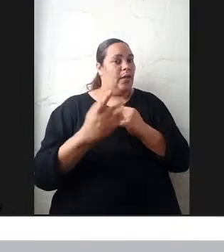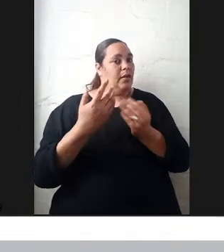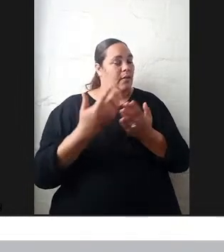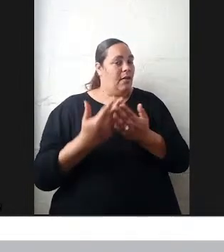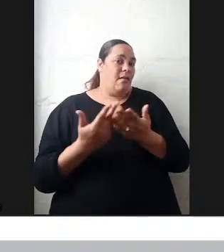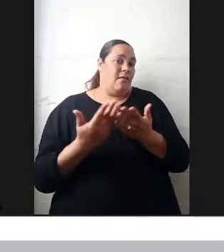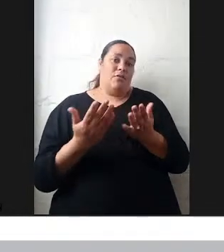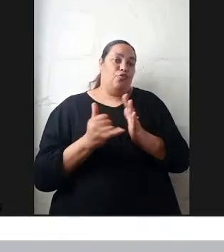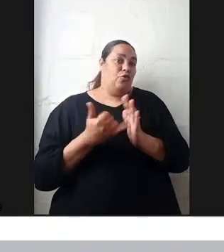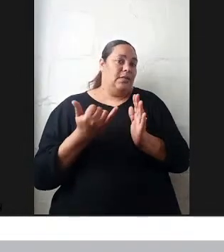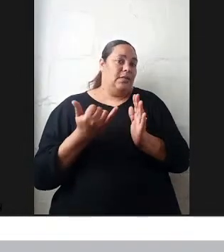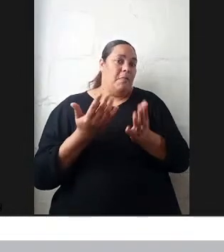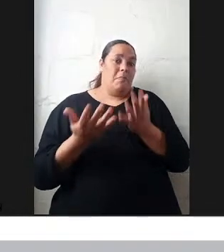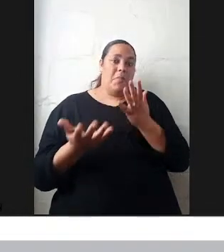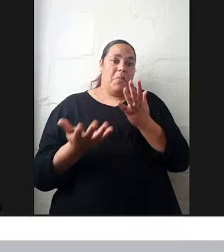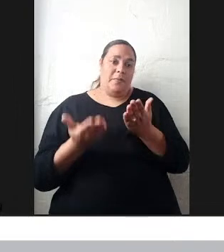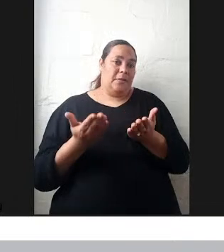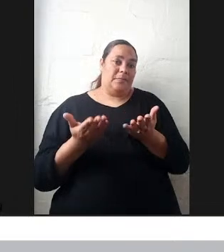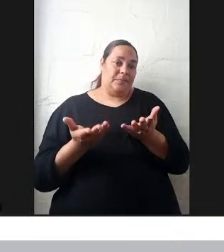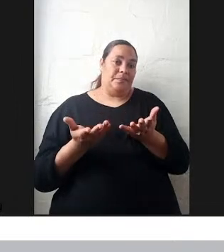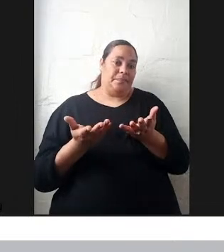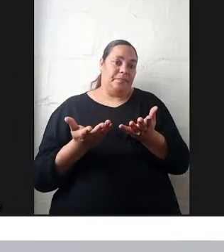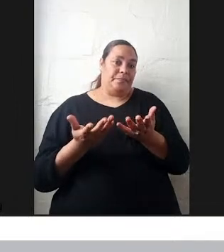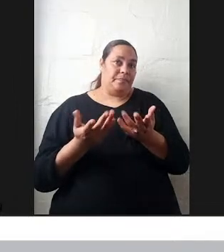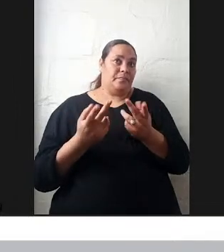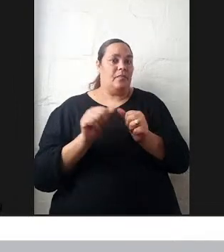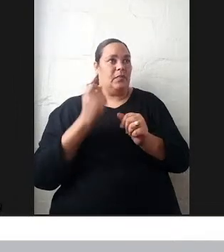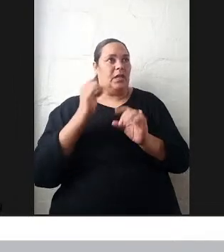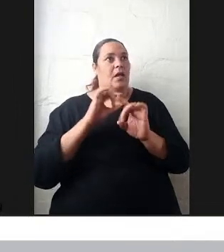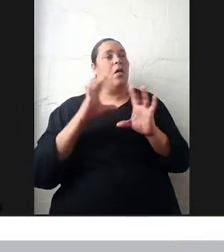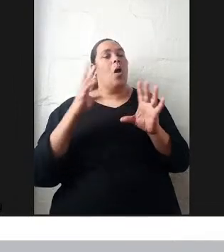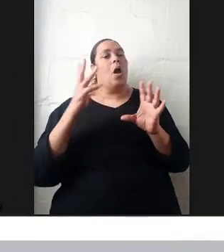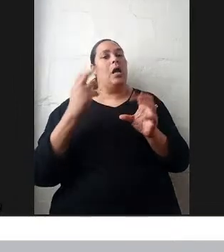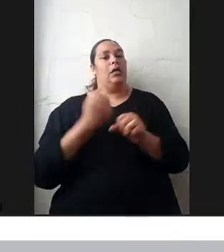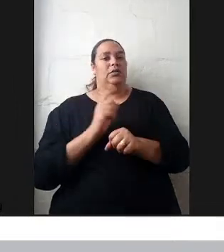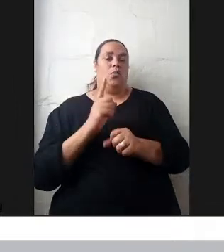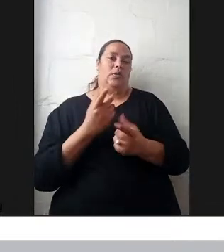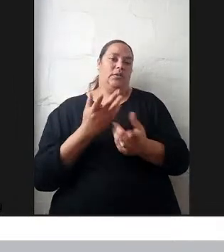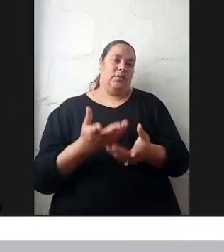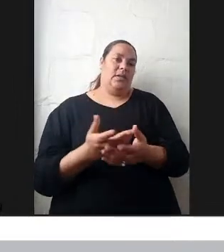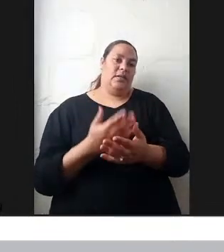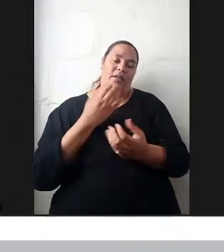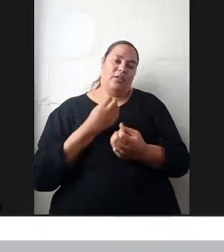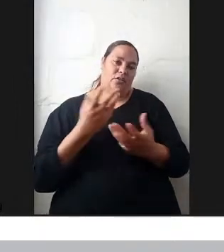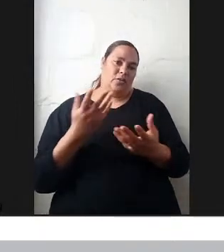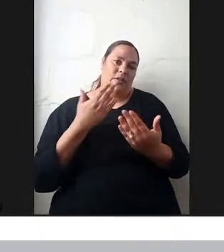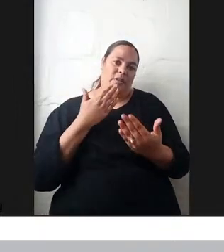maybe get a better understanding of what is going on. Thank you very much.